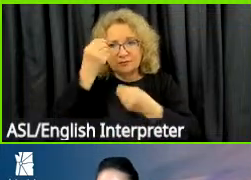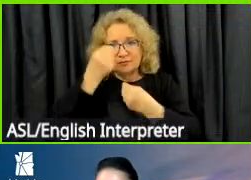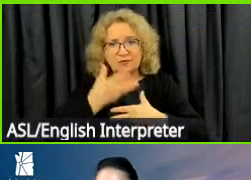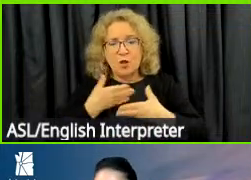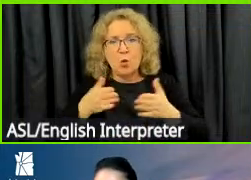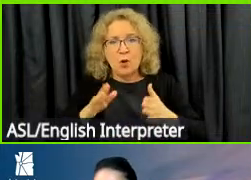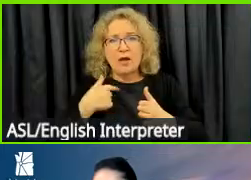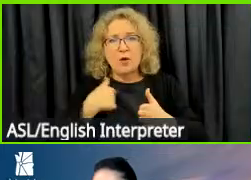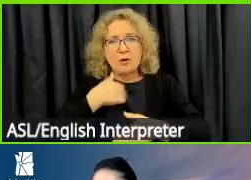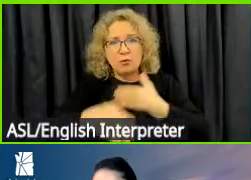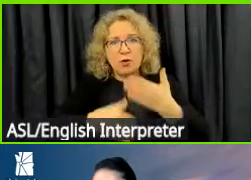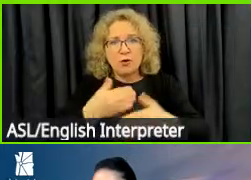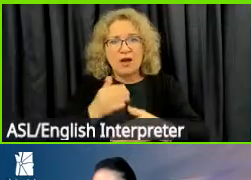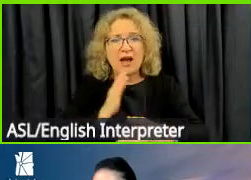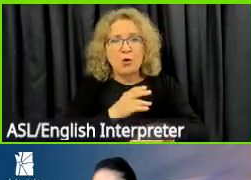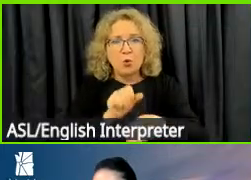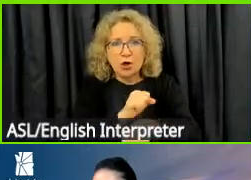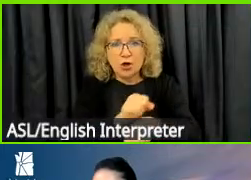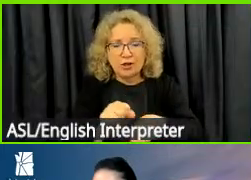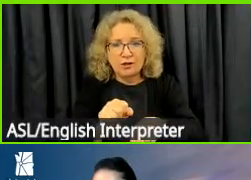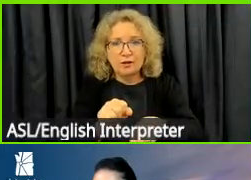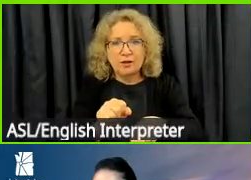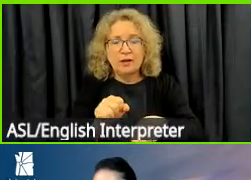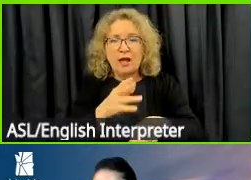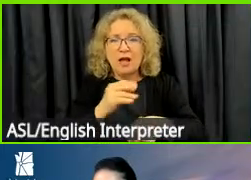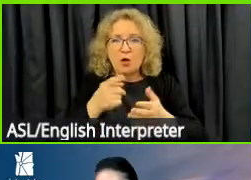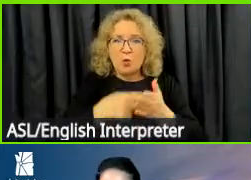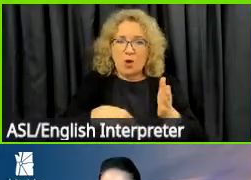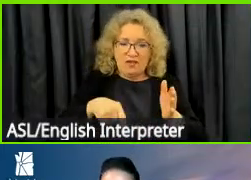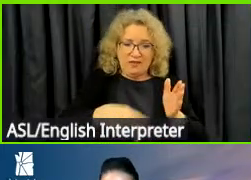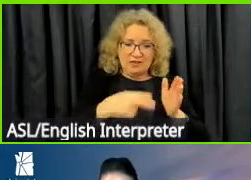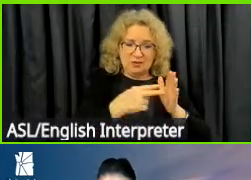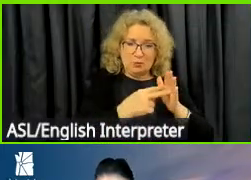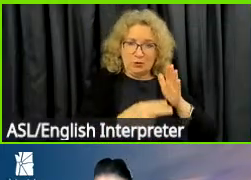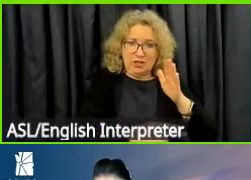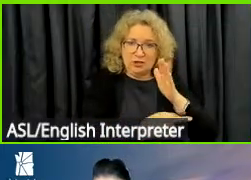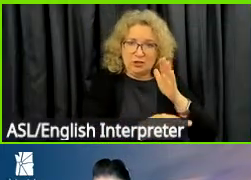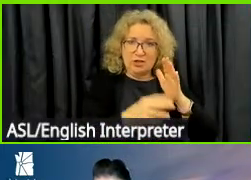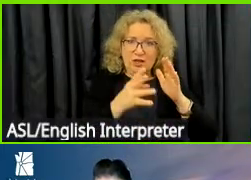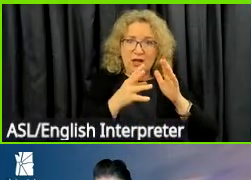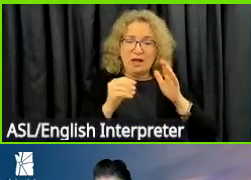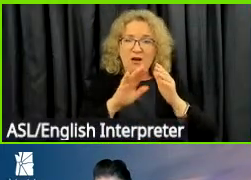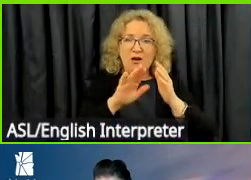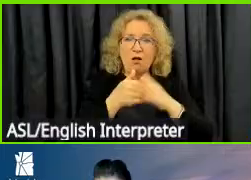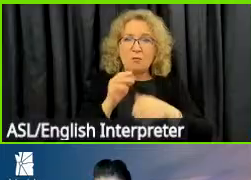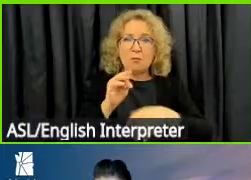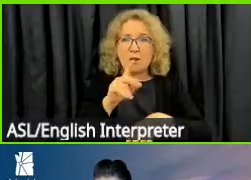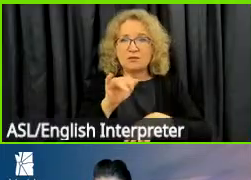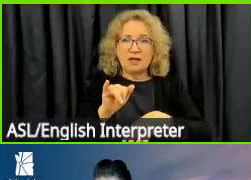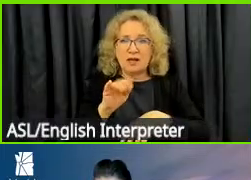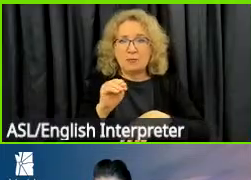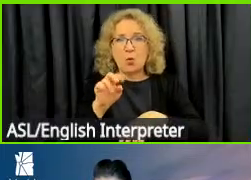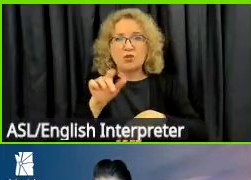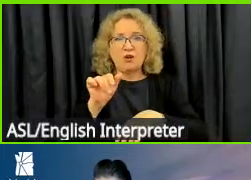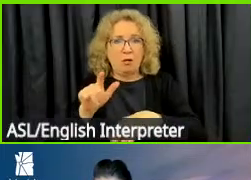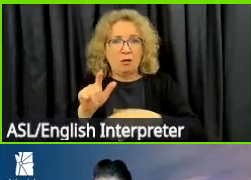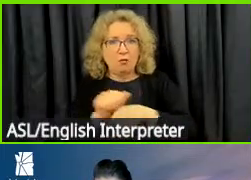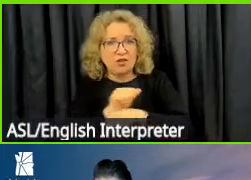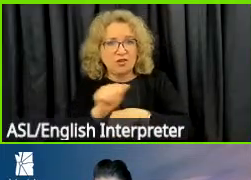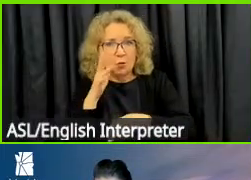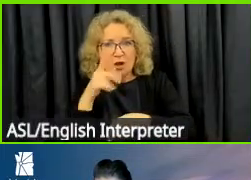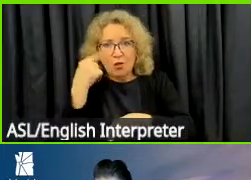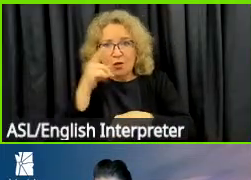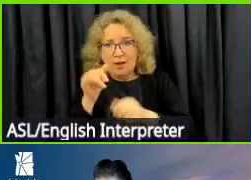our work. And what this bridge and this entire multimodal project is going to look like in the future. We really